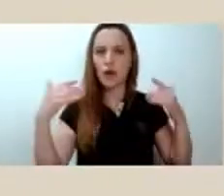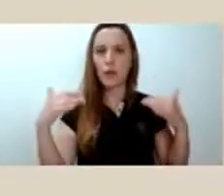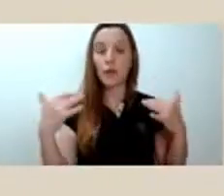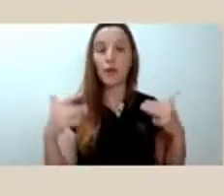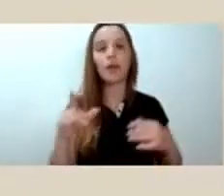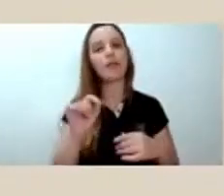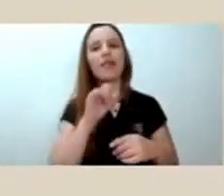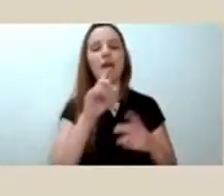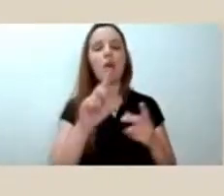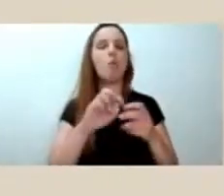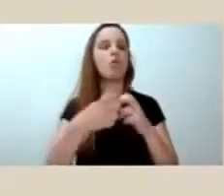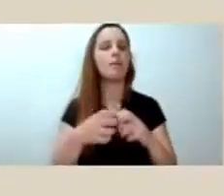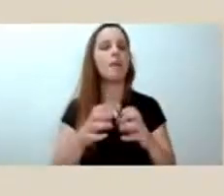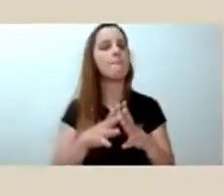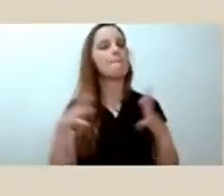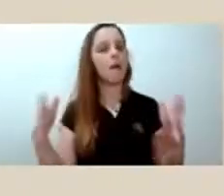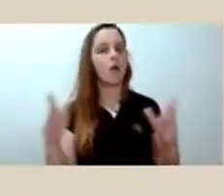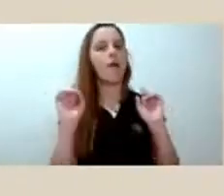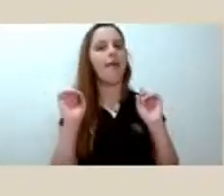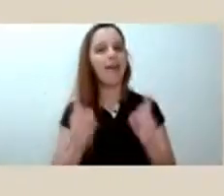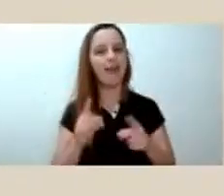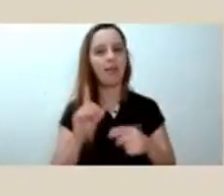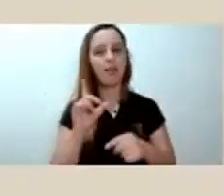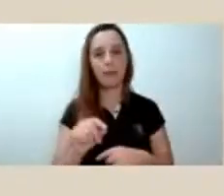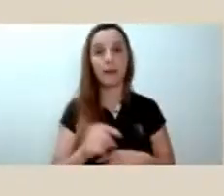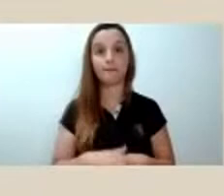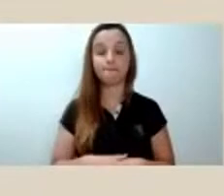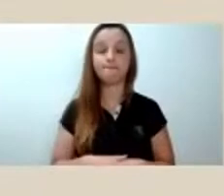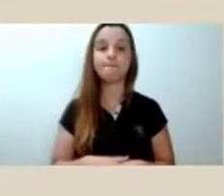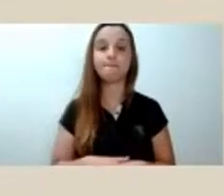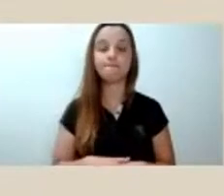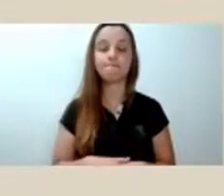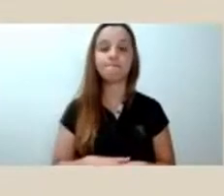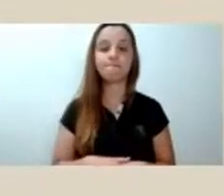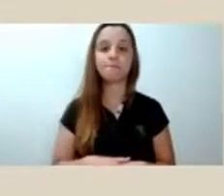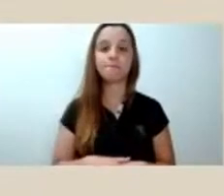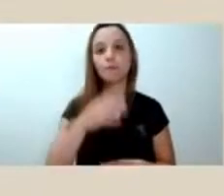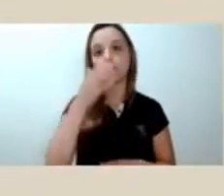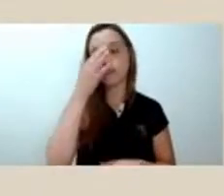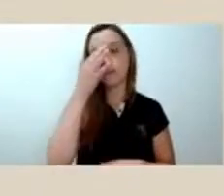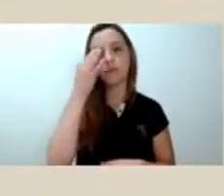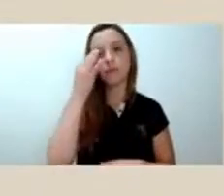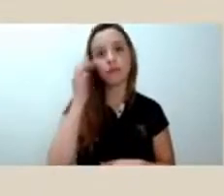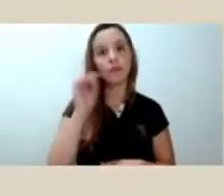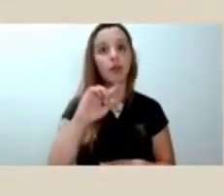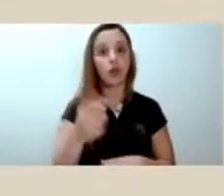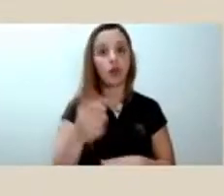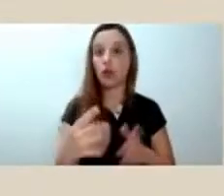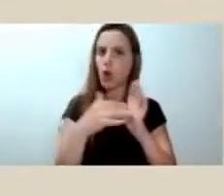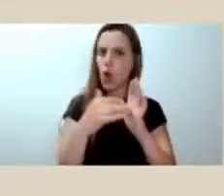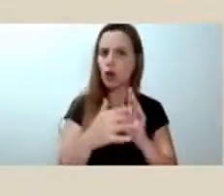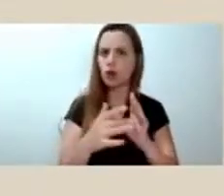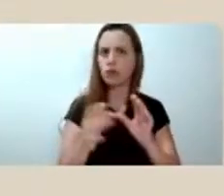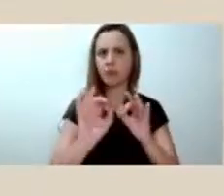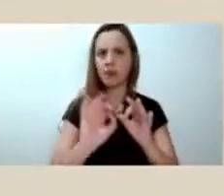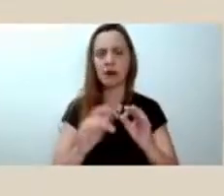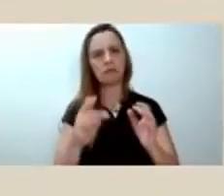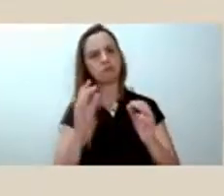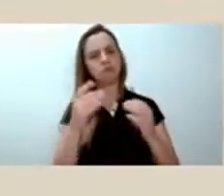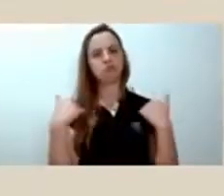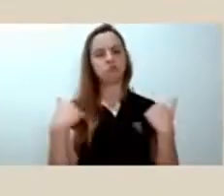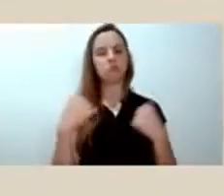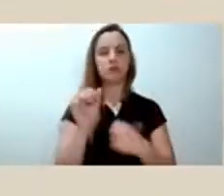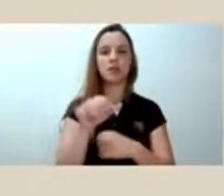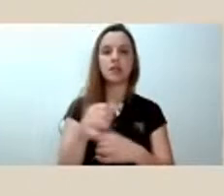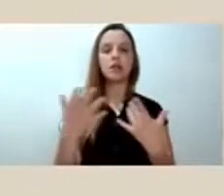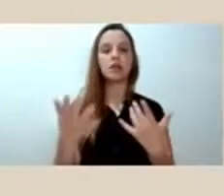problem itself. So the way we've been training algorithms, and that's the way they are, is by using data